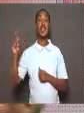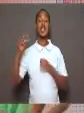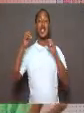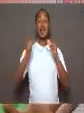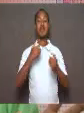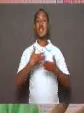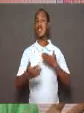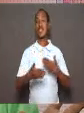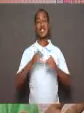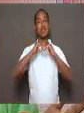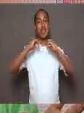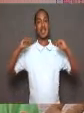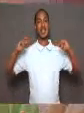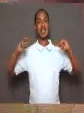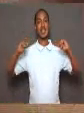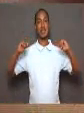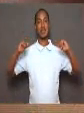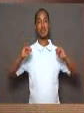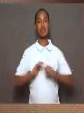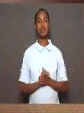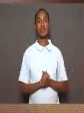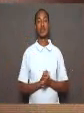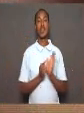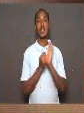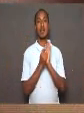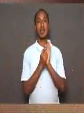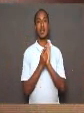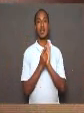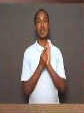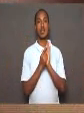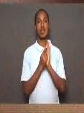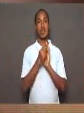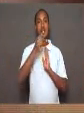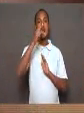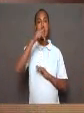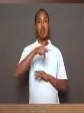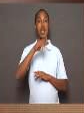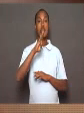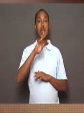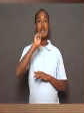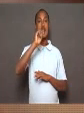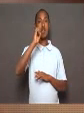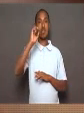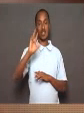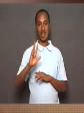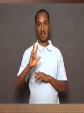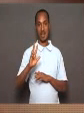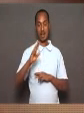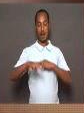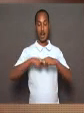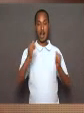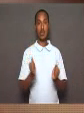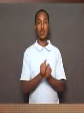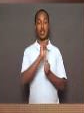be easily separated. For example, lead 2 nitrate reacts